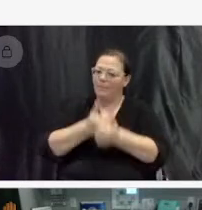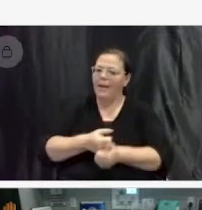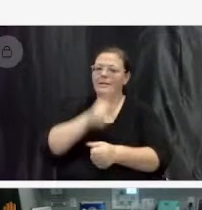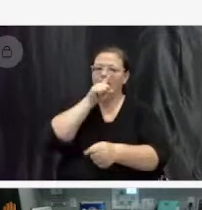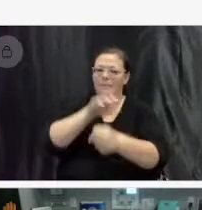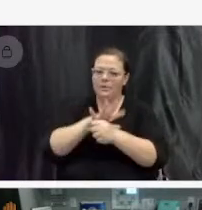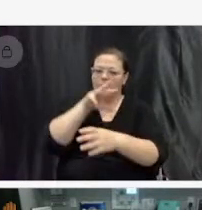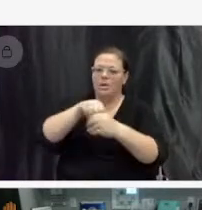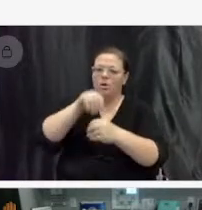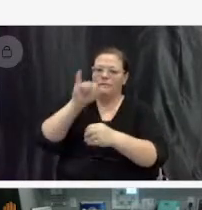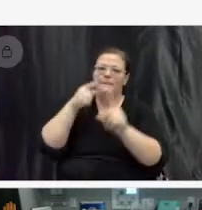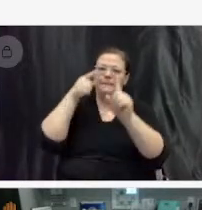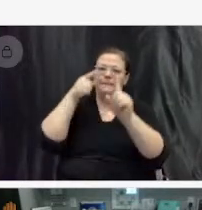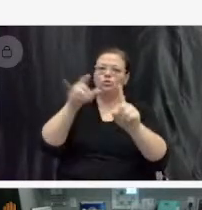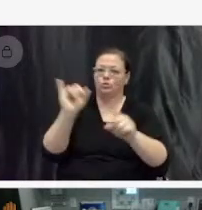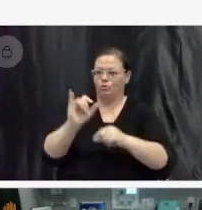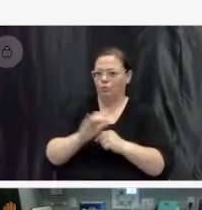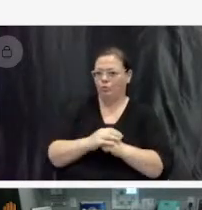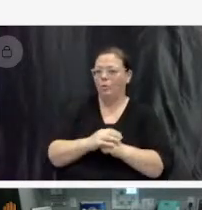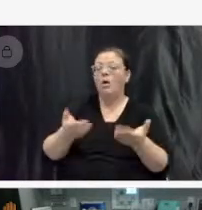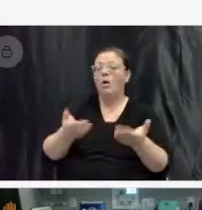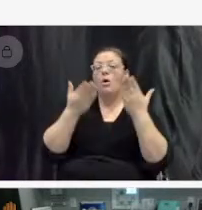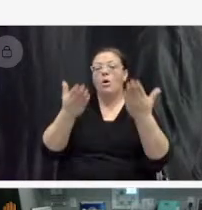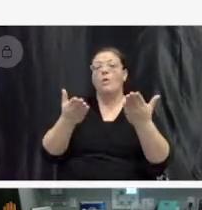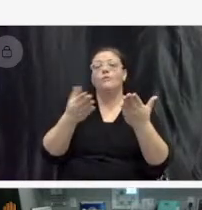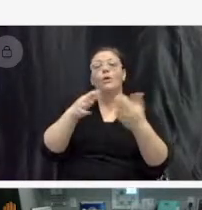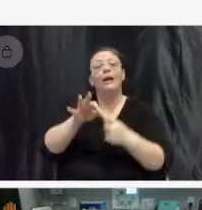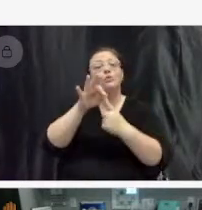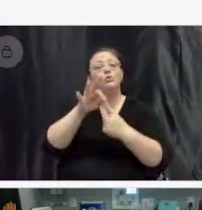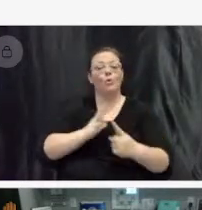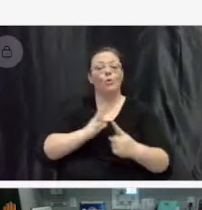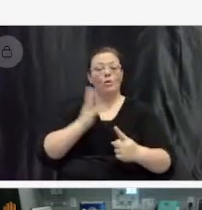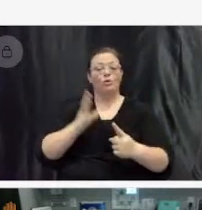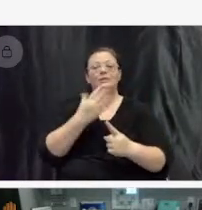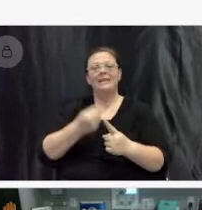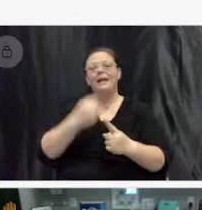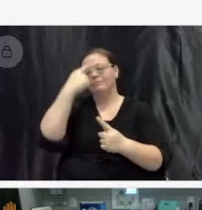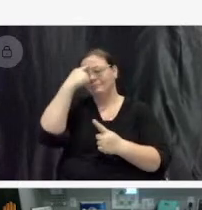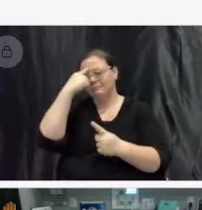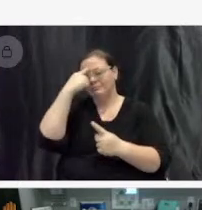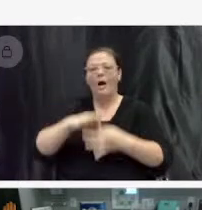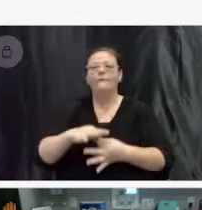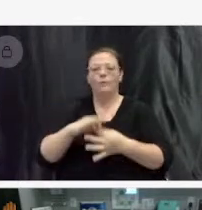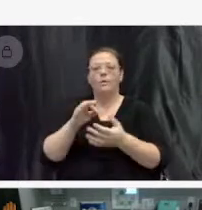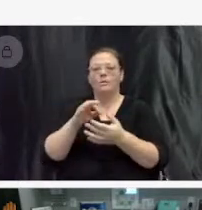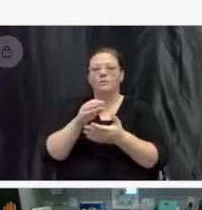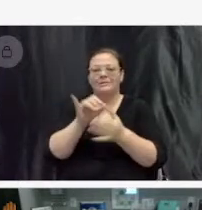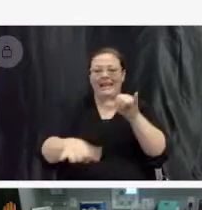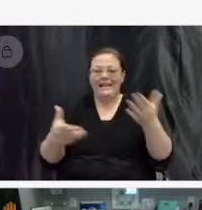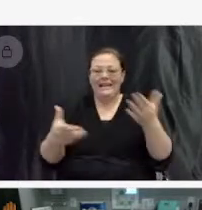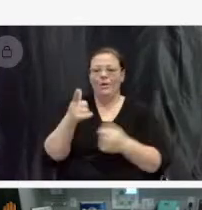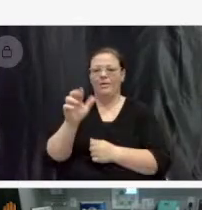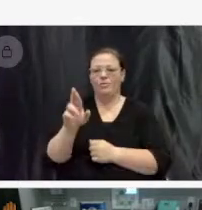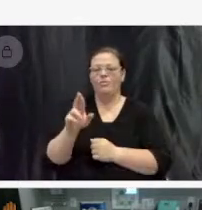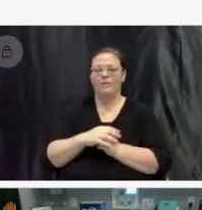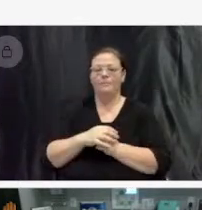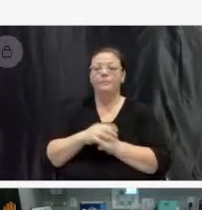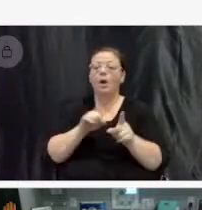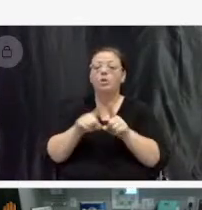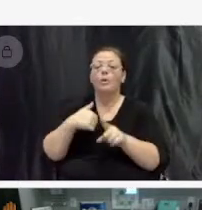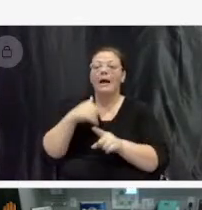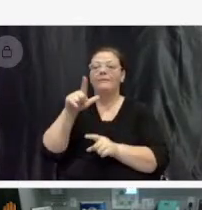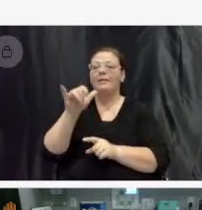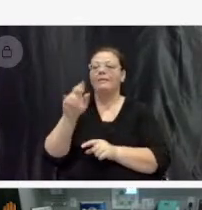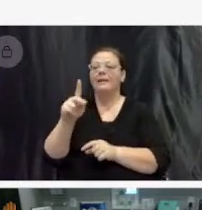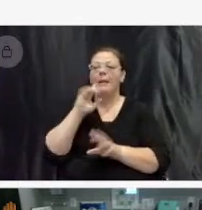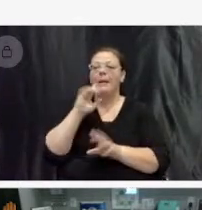being a part of that mission and offering a unique, luxurious, and thoughtful stay in the heart of Little Rock. I also have links that I've provided